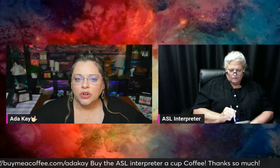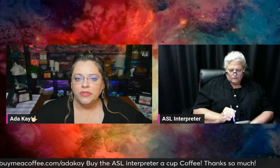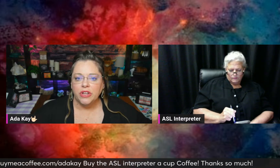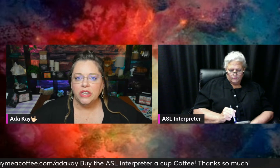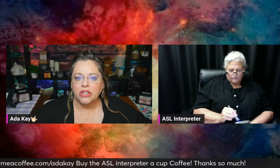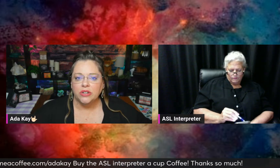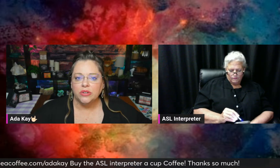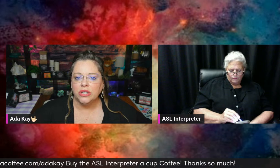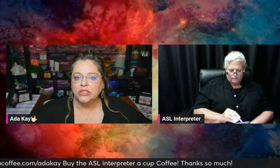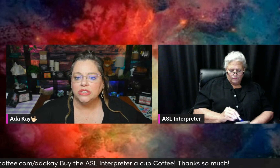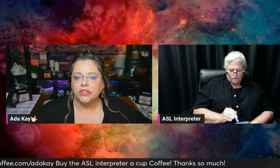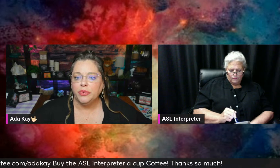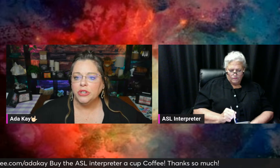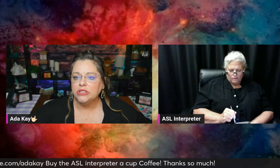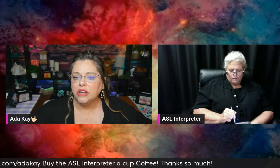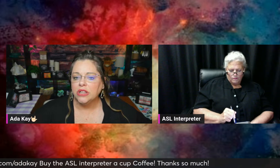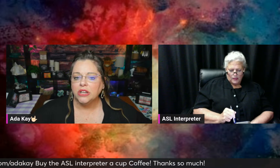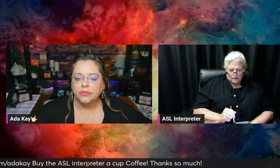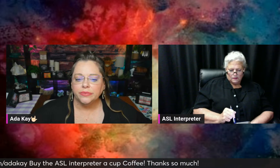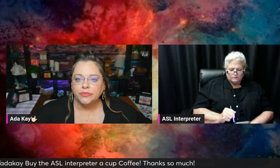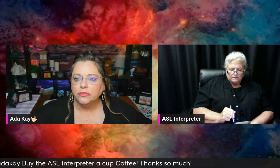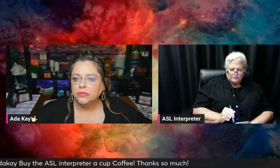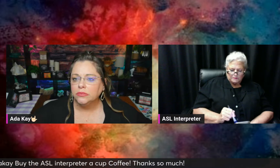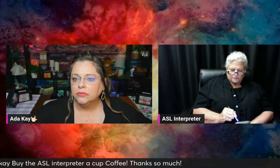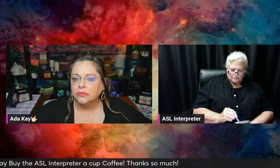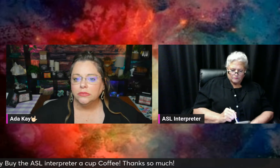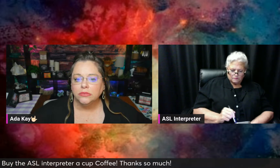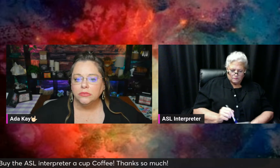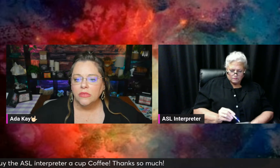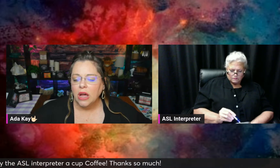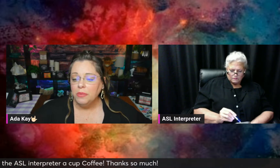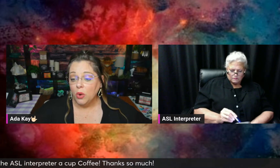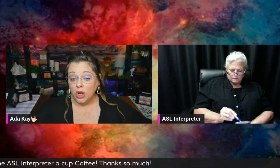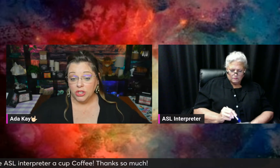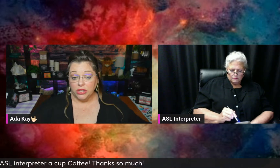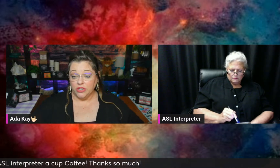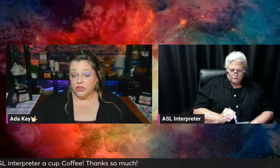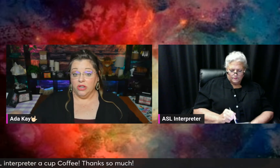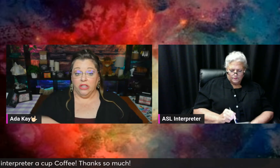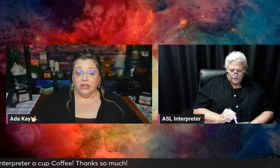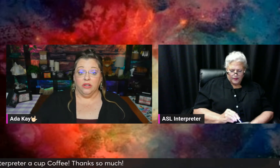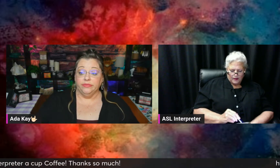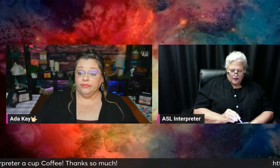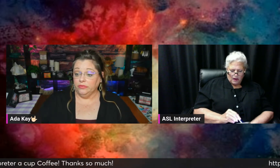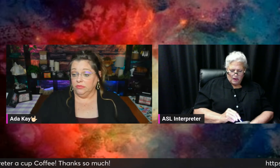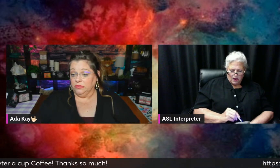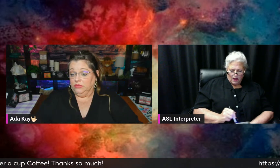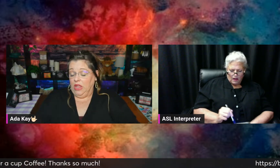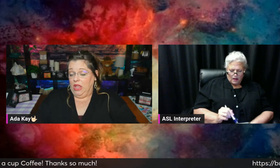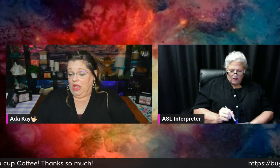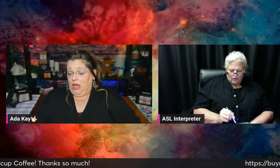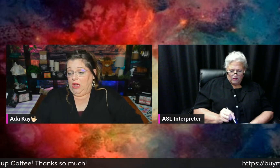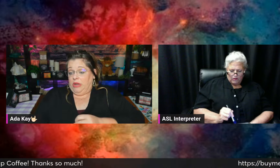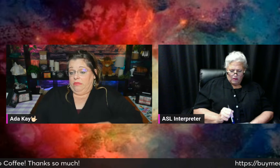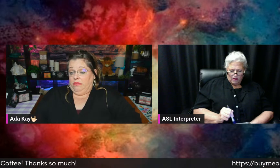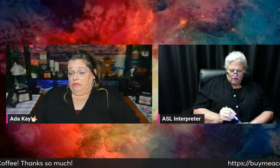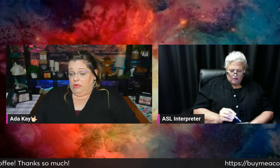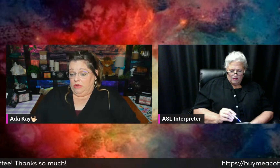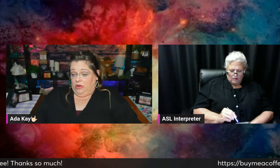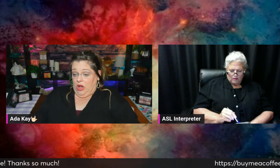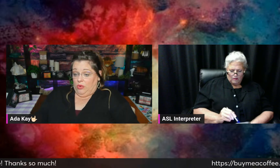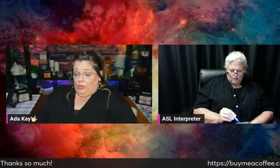was trying to find that Young Thug stuff, but it's not there. I'm not watching that trial at all. I